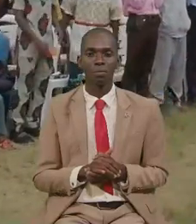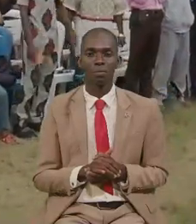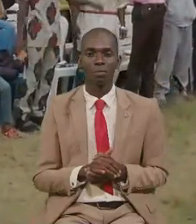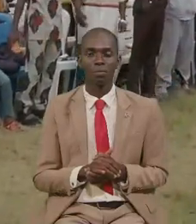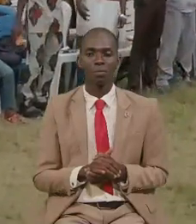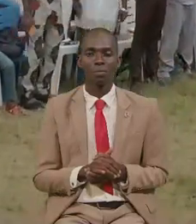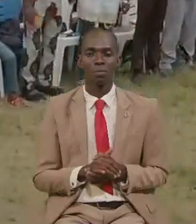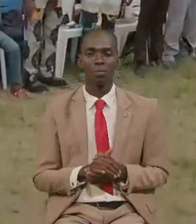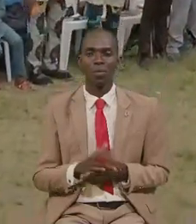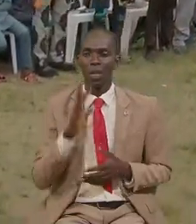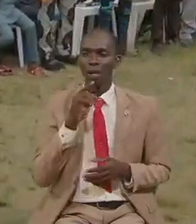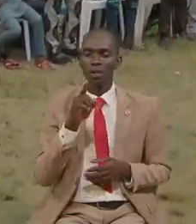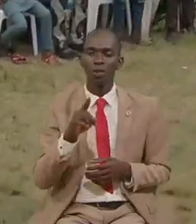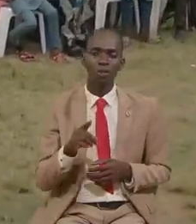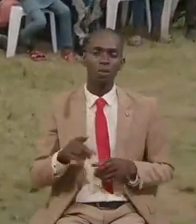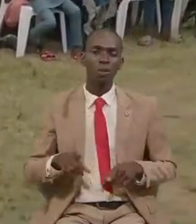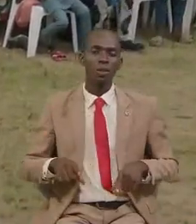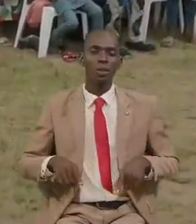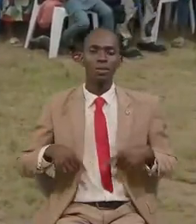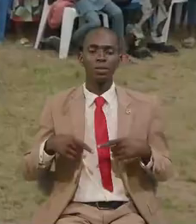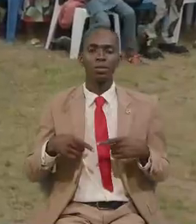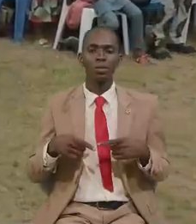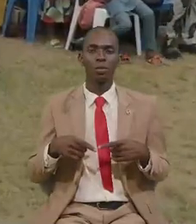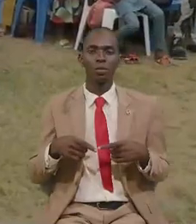Are you living up to the privilege you have in Christ?